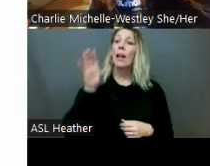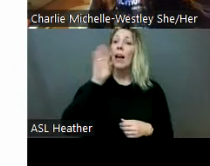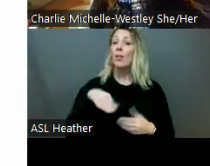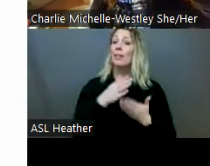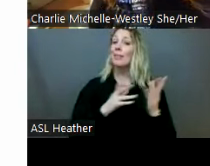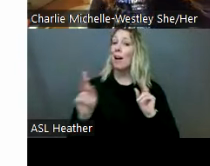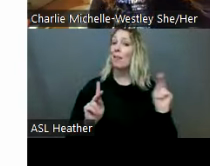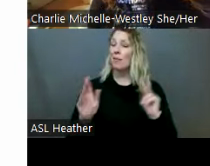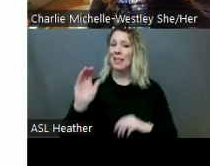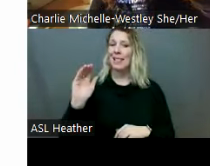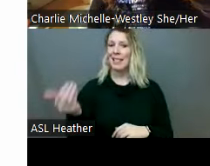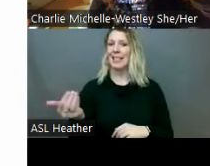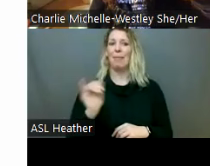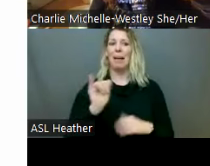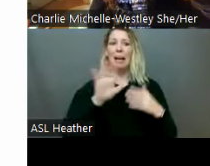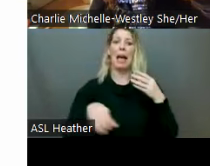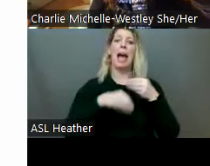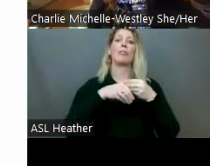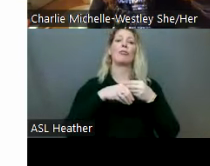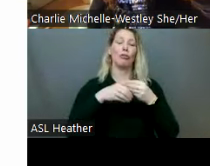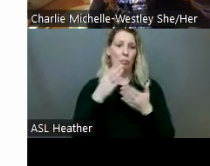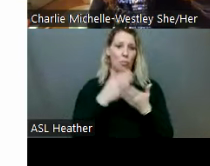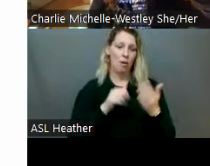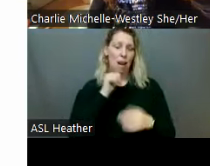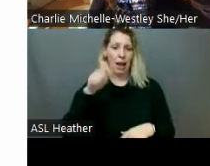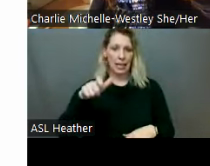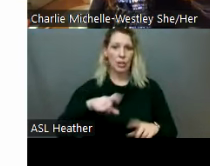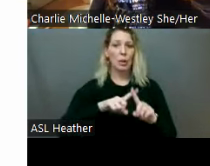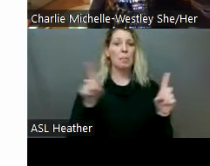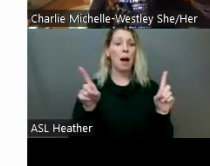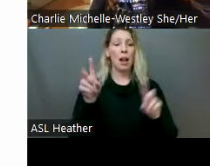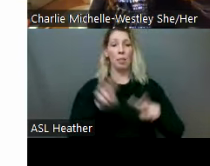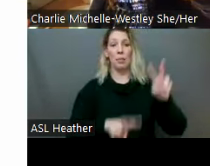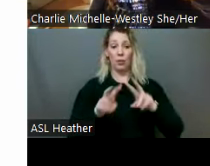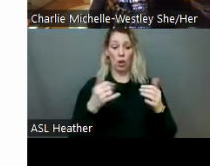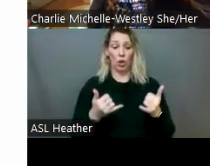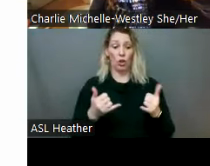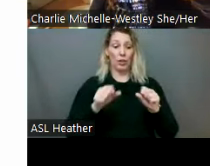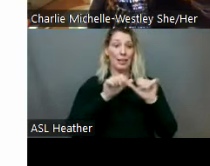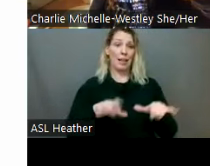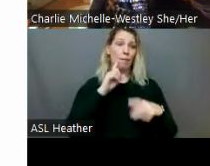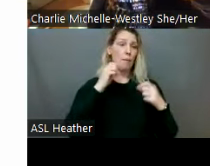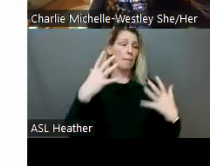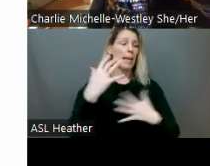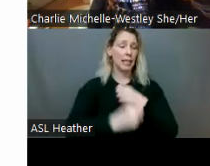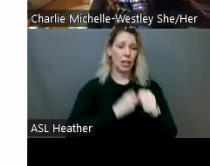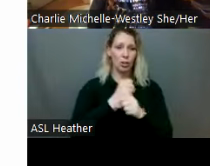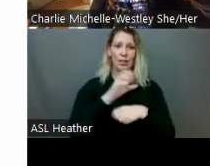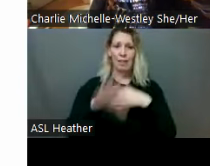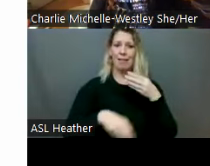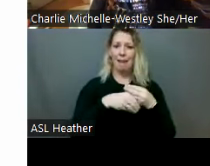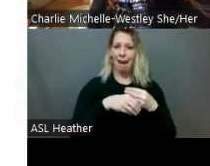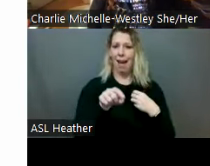folks, this will seem like an extra step that's unnecessary, but observing the current system for many years, they added this in,